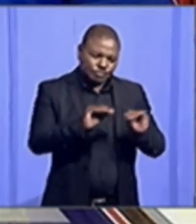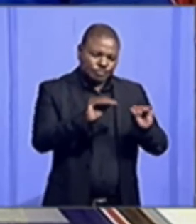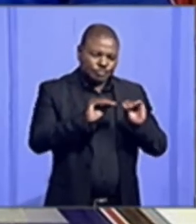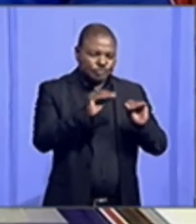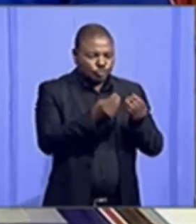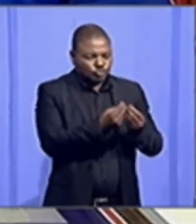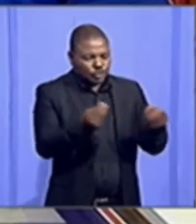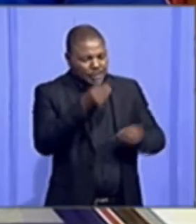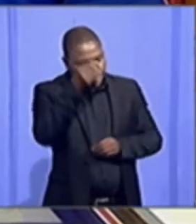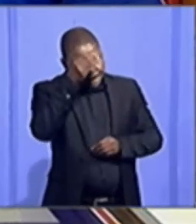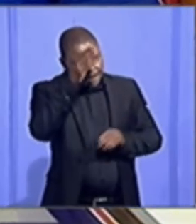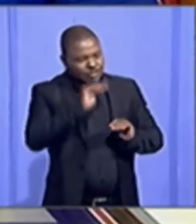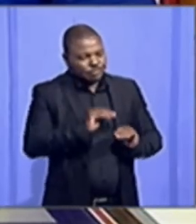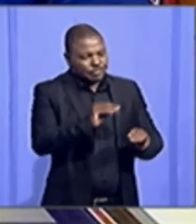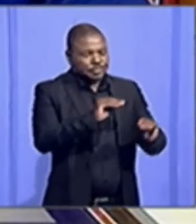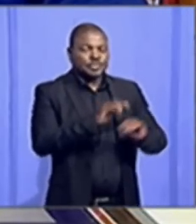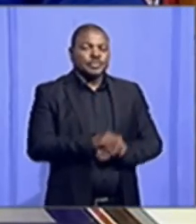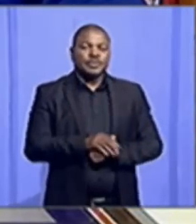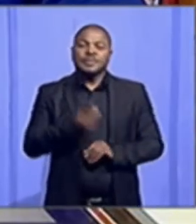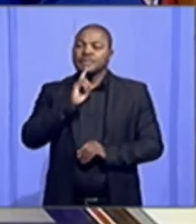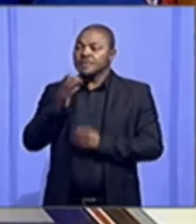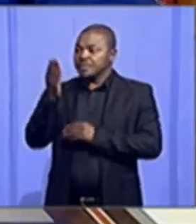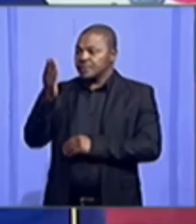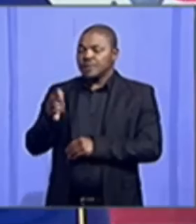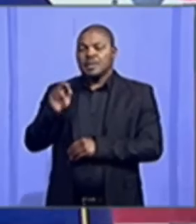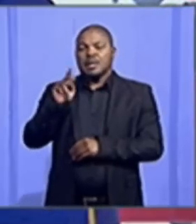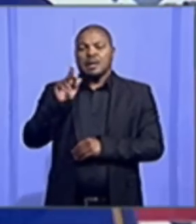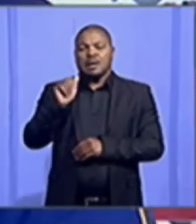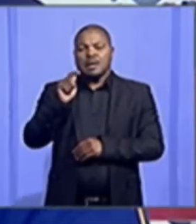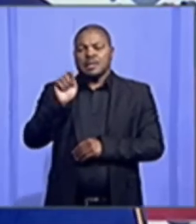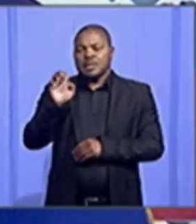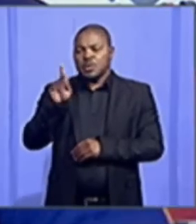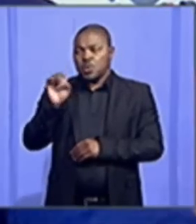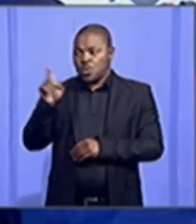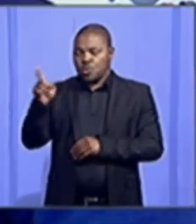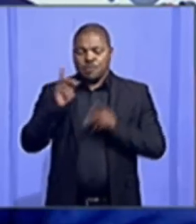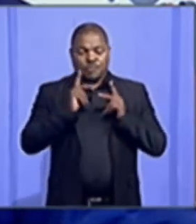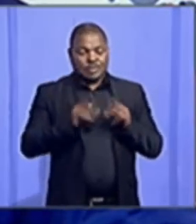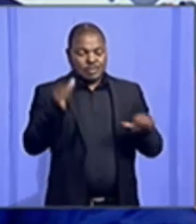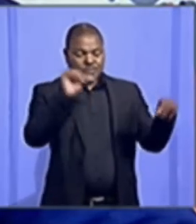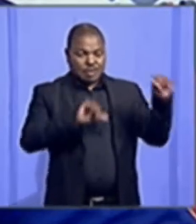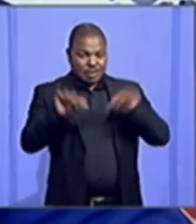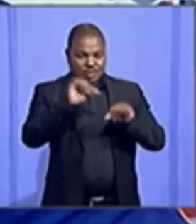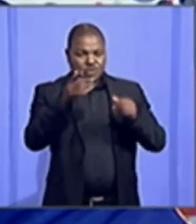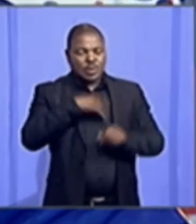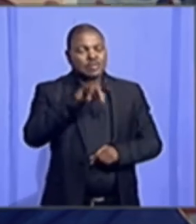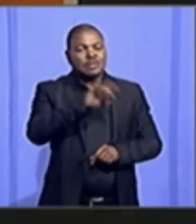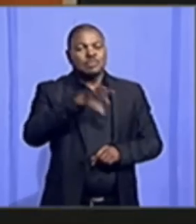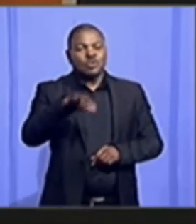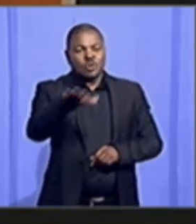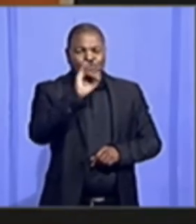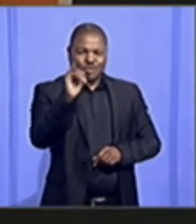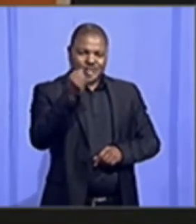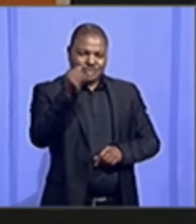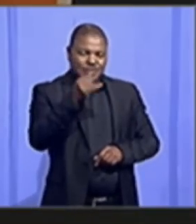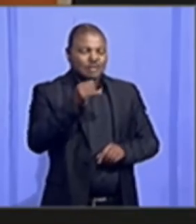barutwana. E mong wa matitjhere ana ke Nkateko Machumele ya rutang physical science Deep Sloot Combined School Johannesburg.